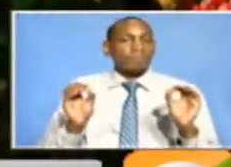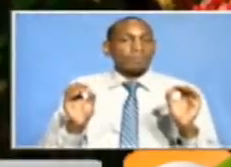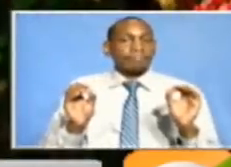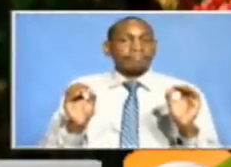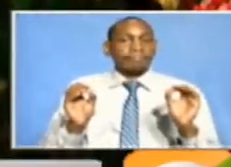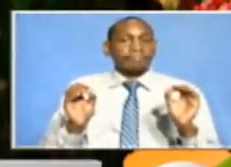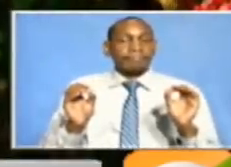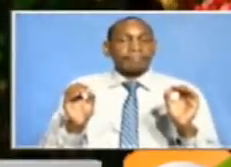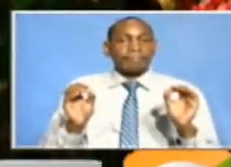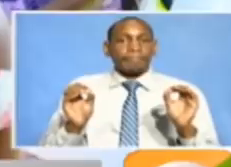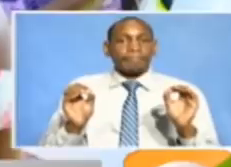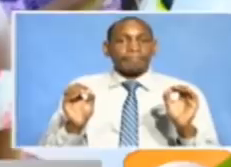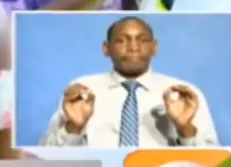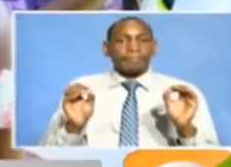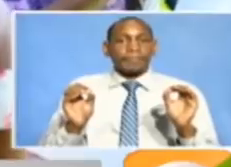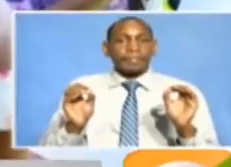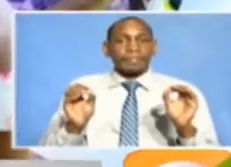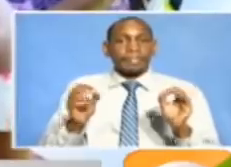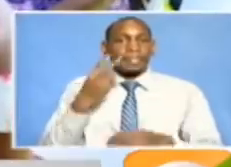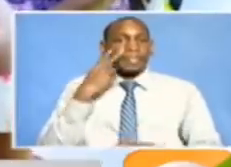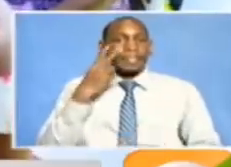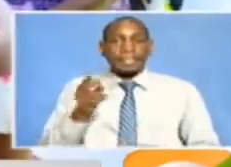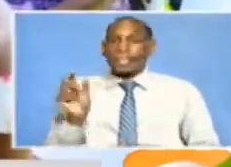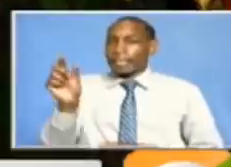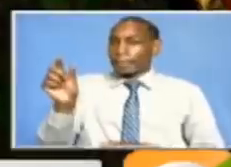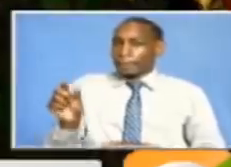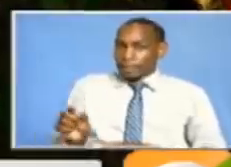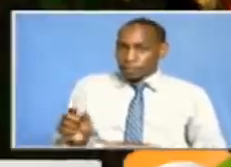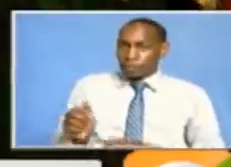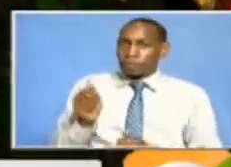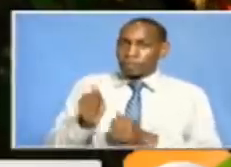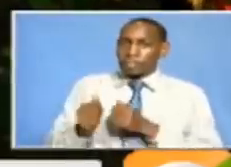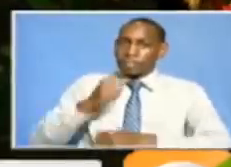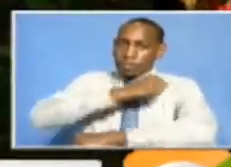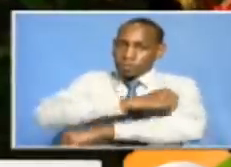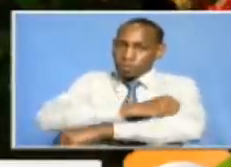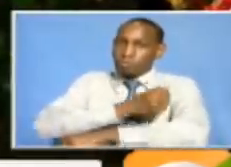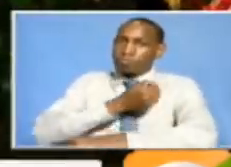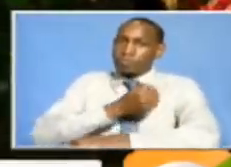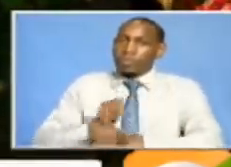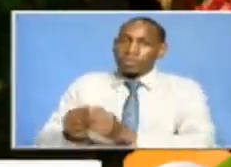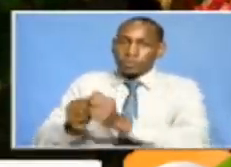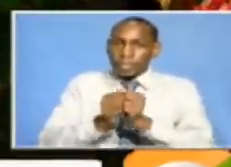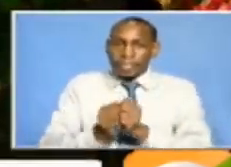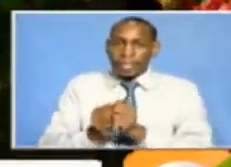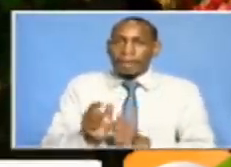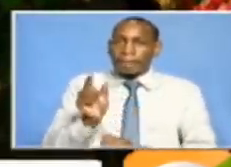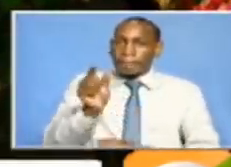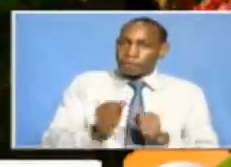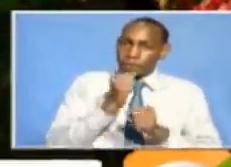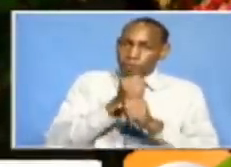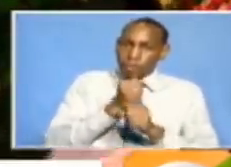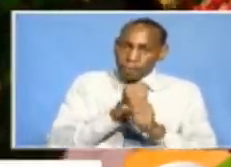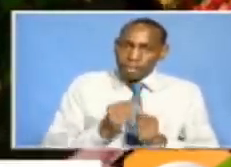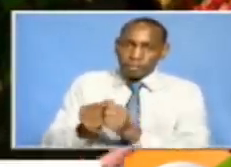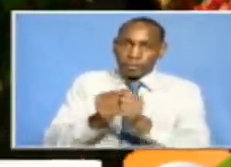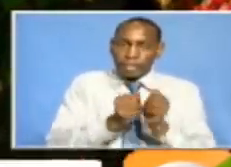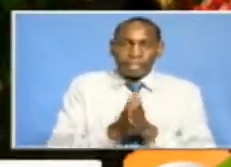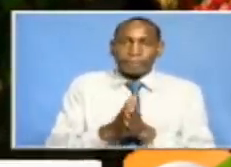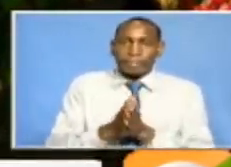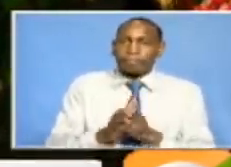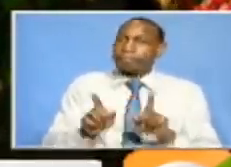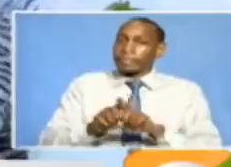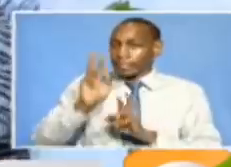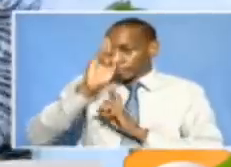amongst them. They see the person that they went to school with, the person that they work with. That's who they